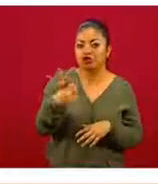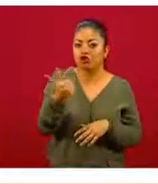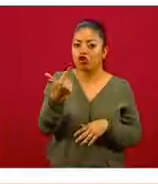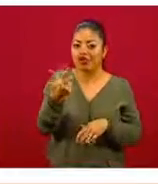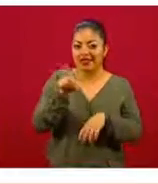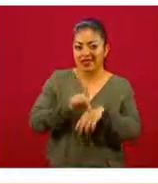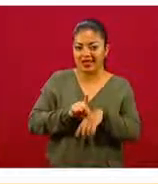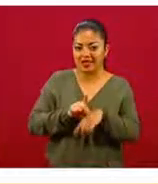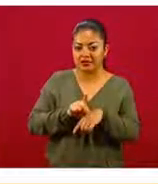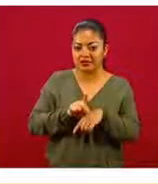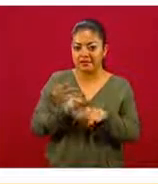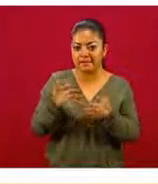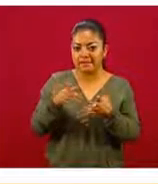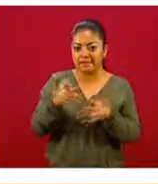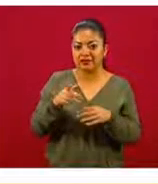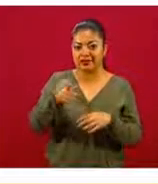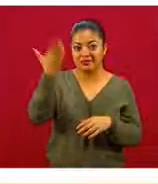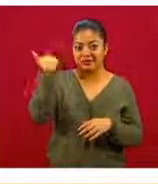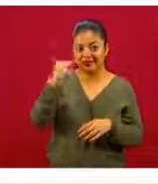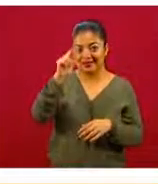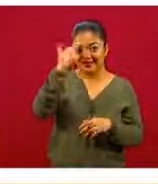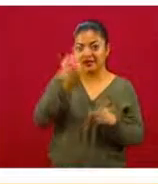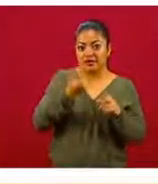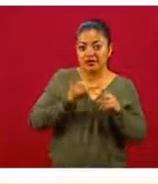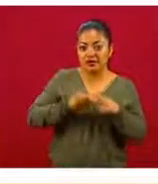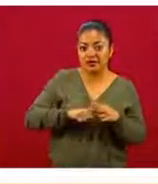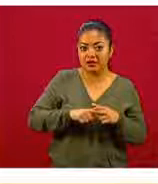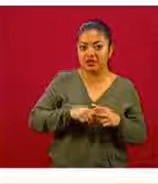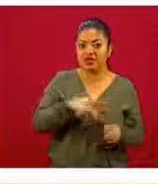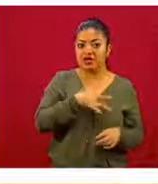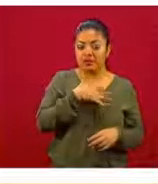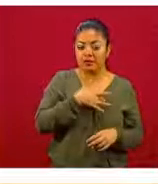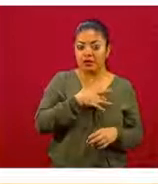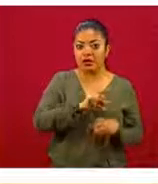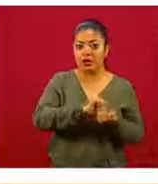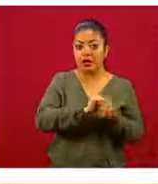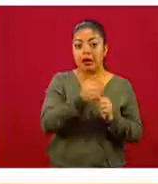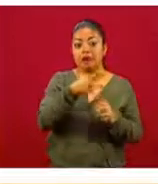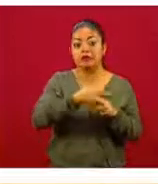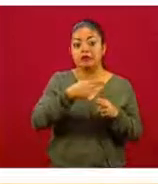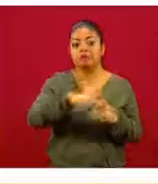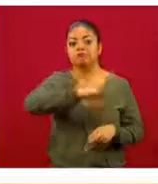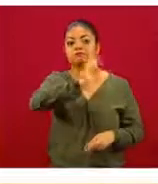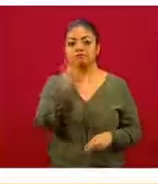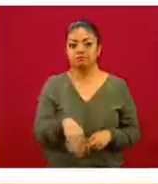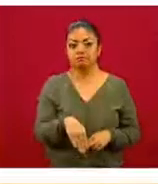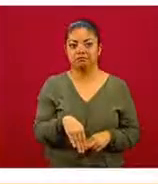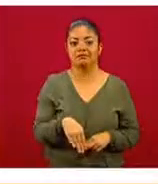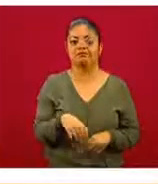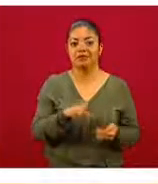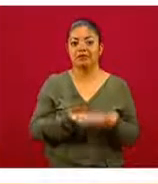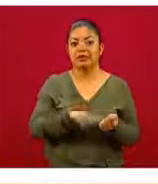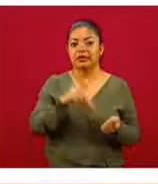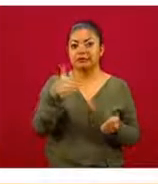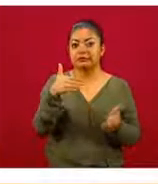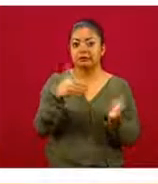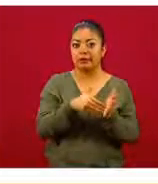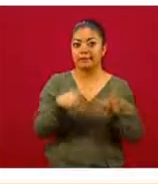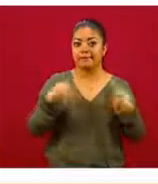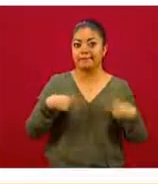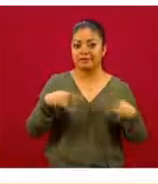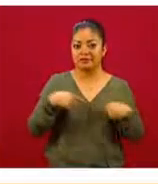very similar to the last 11 or 12 days over, on average, from when people had the onset